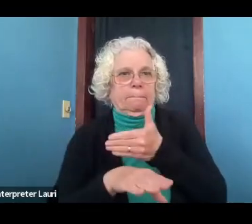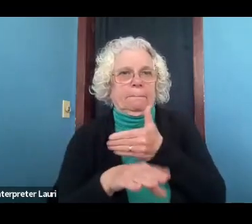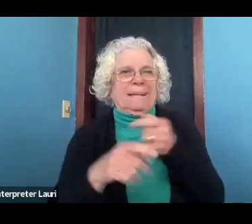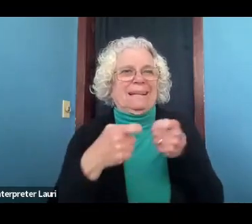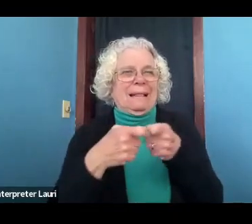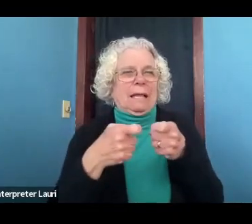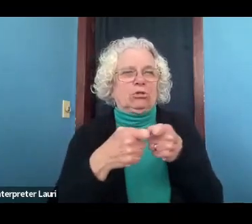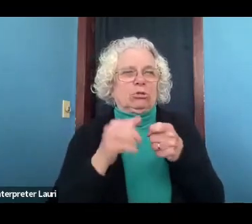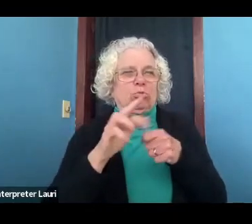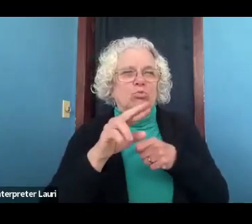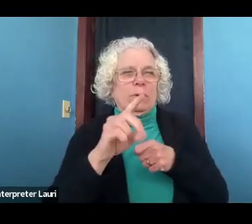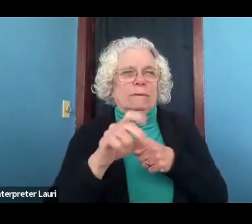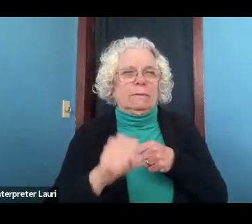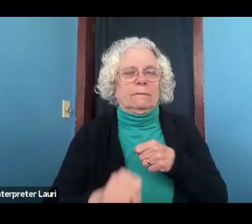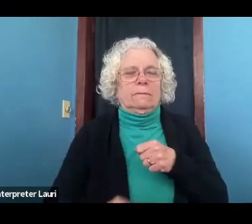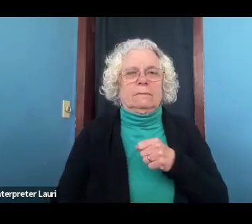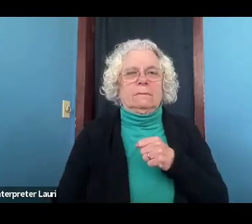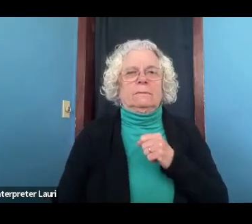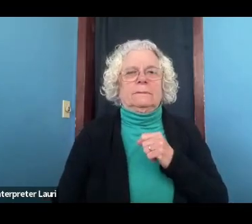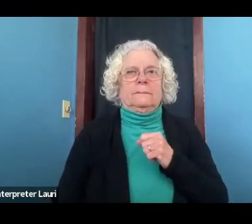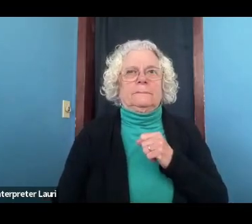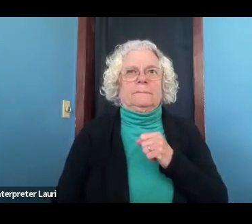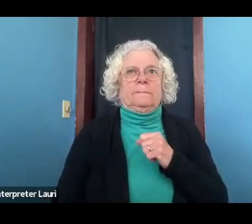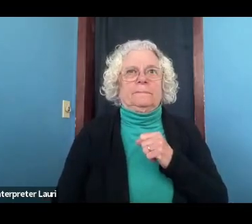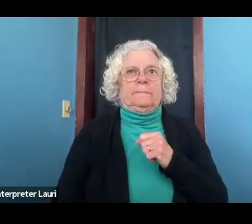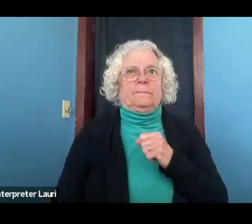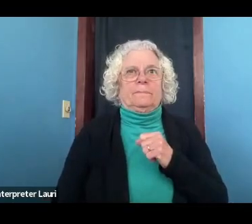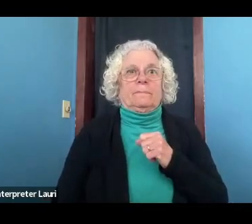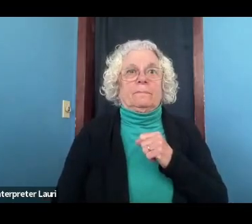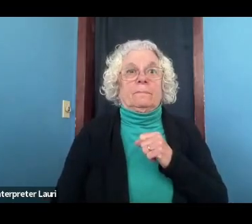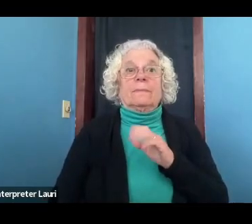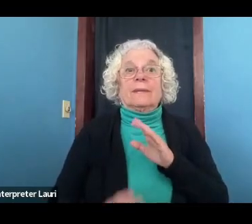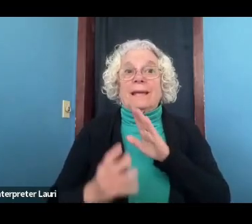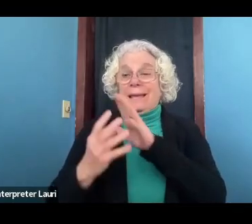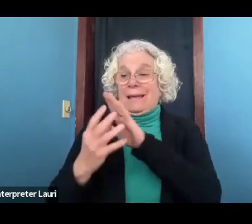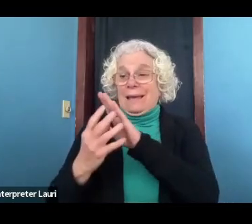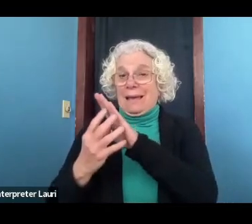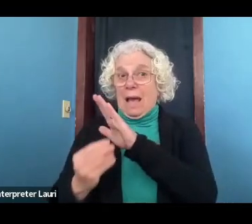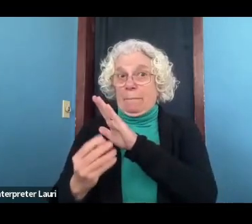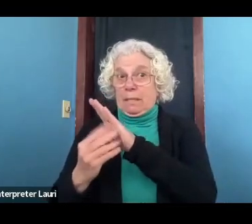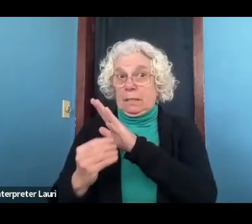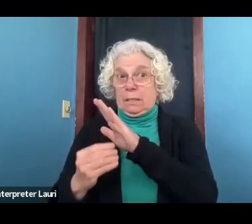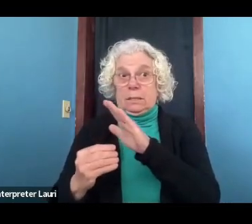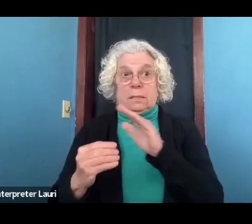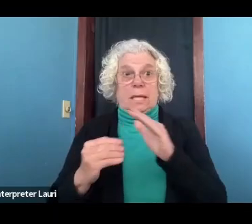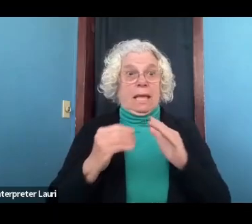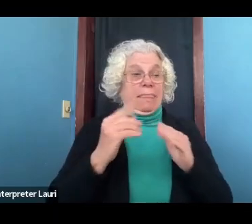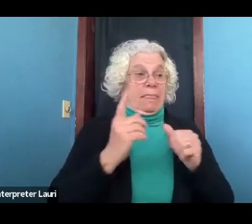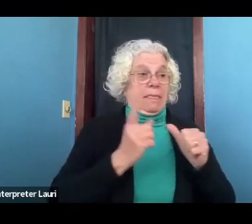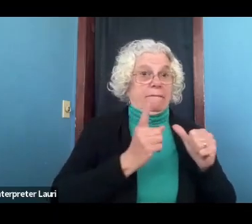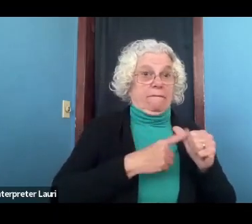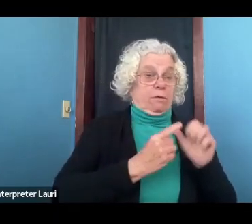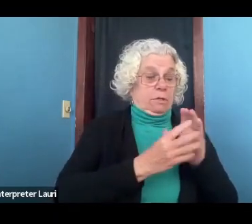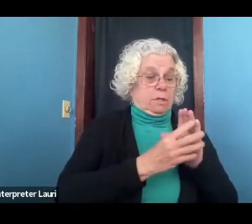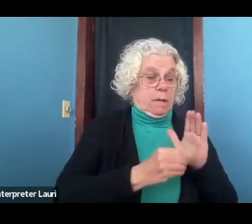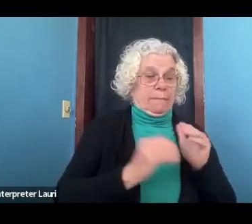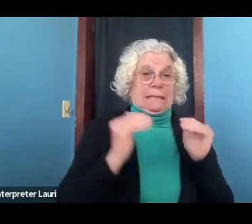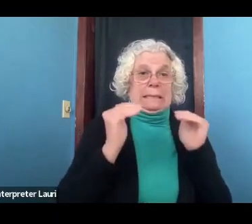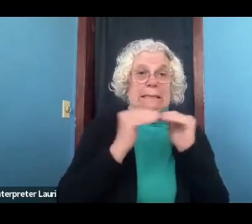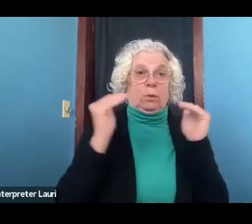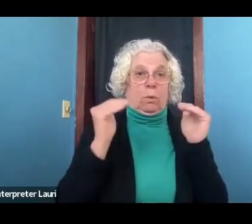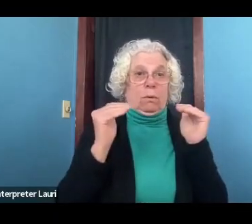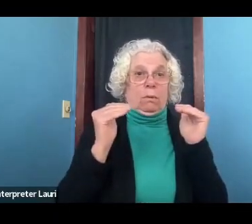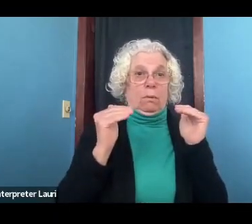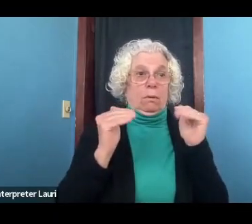In the law, it says healthcare directive copies are just as good as originals. So that's why it doesn't matter if you have